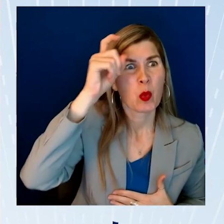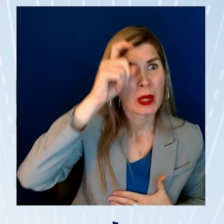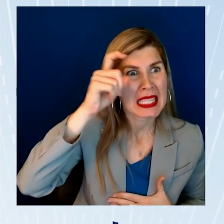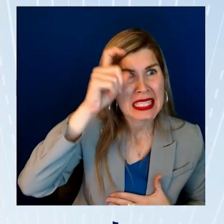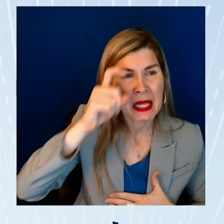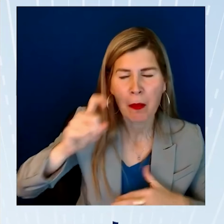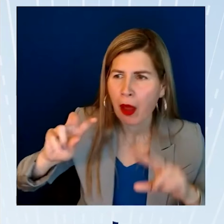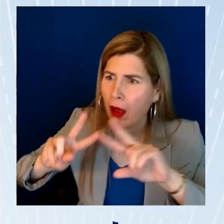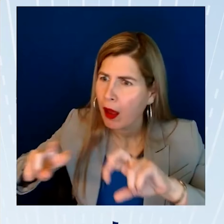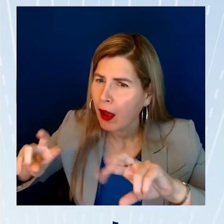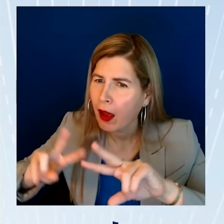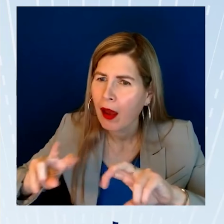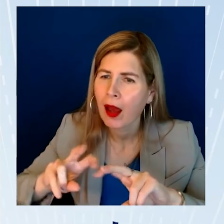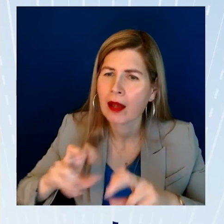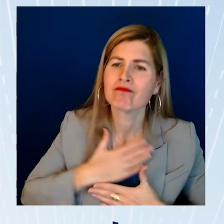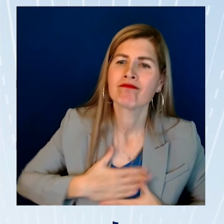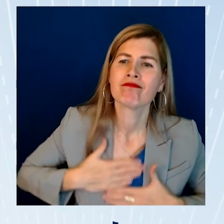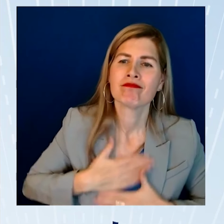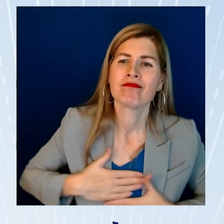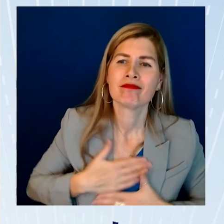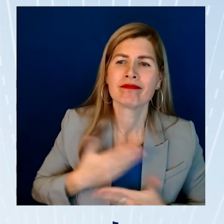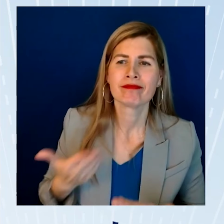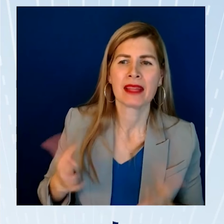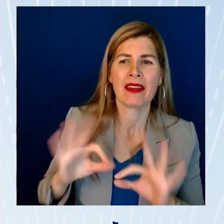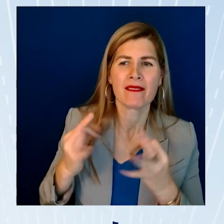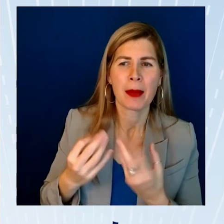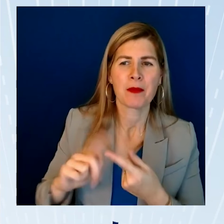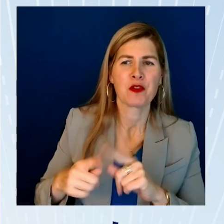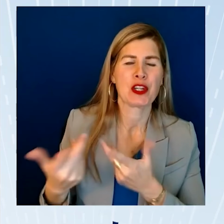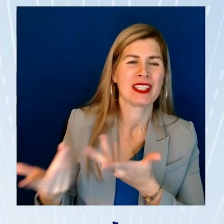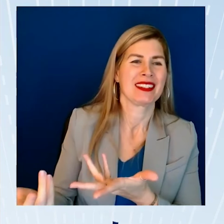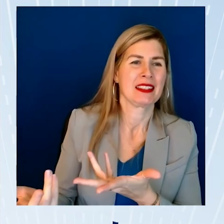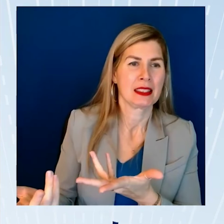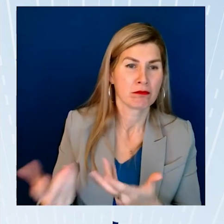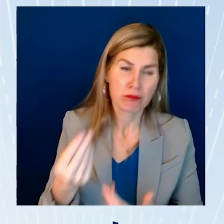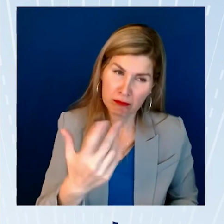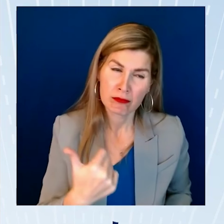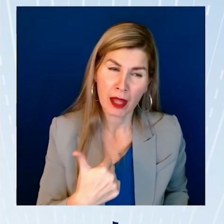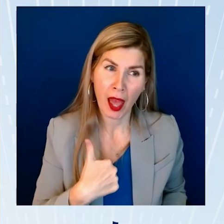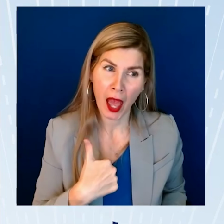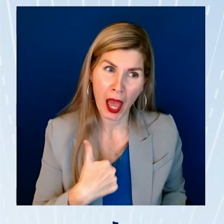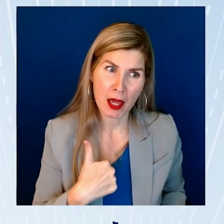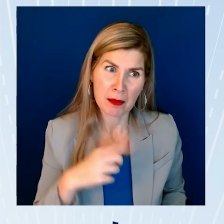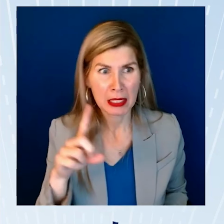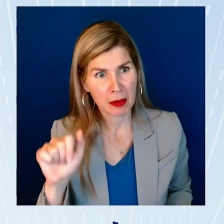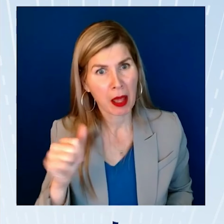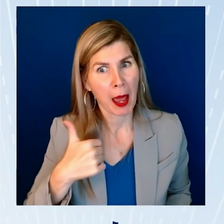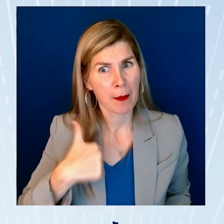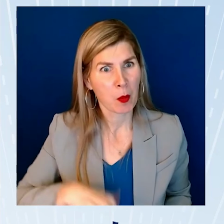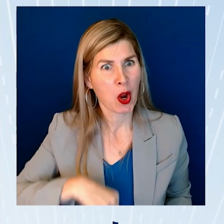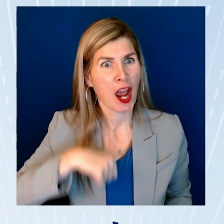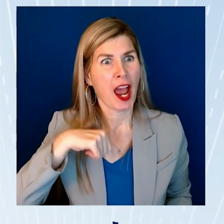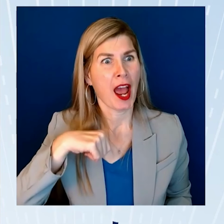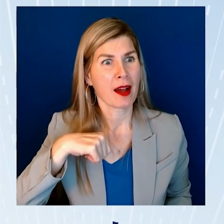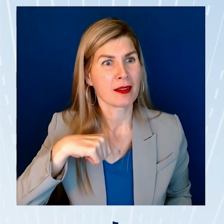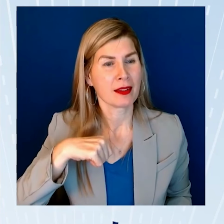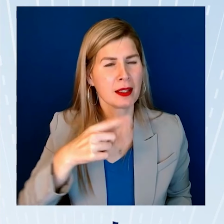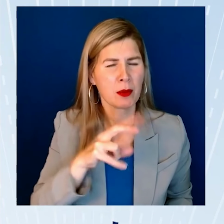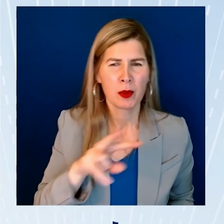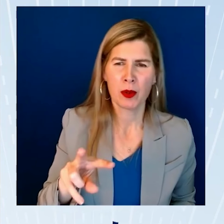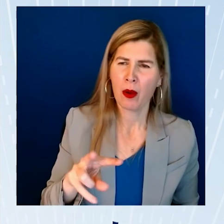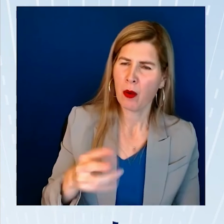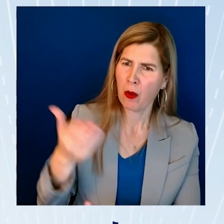members. I take pride in being disabled if we can say, she is a woman, she